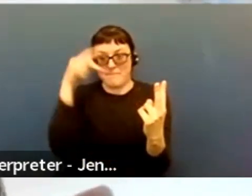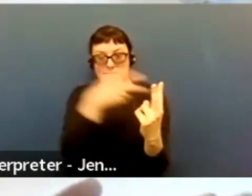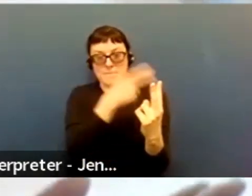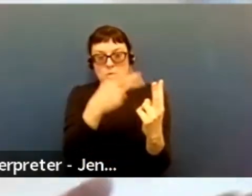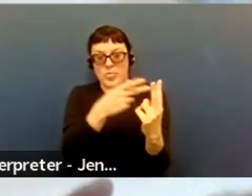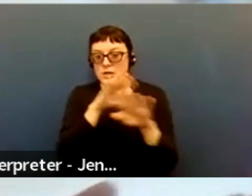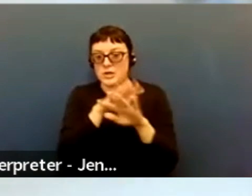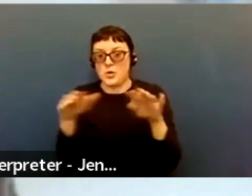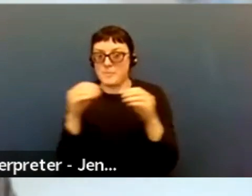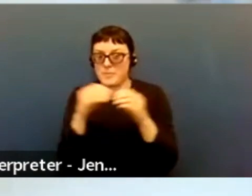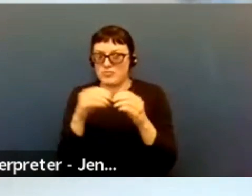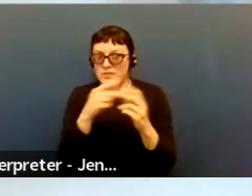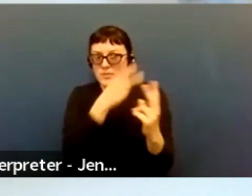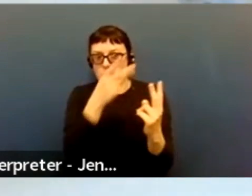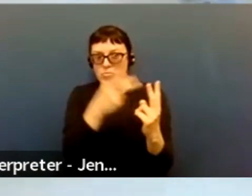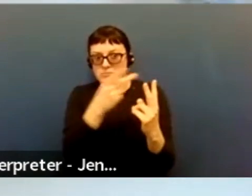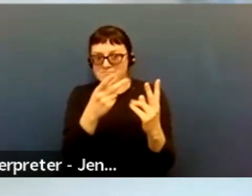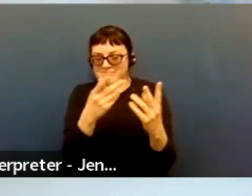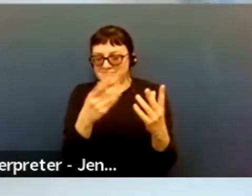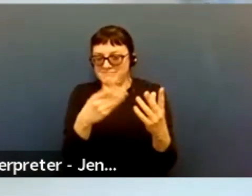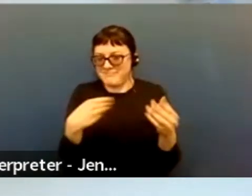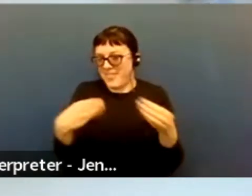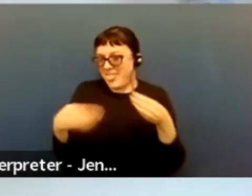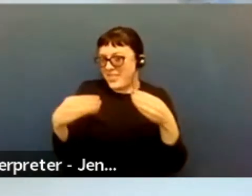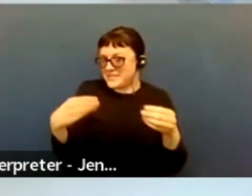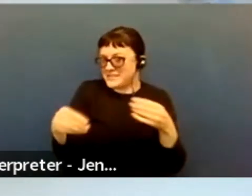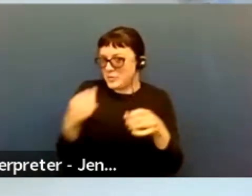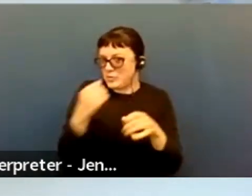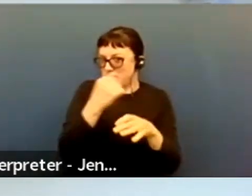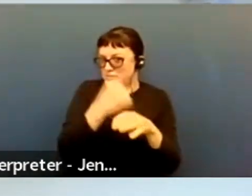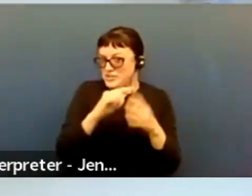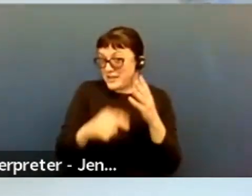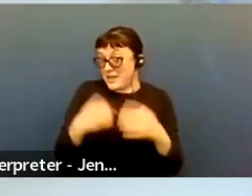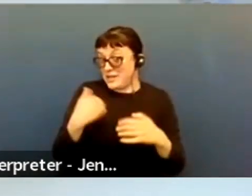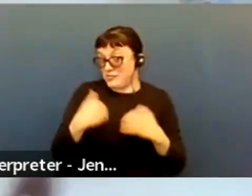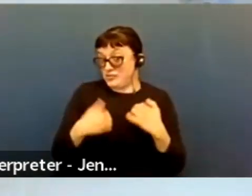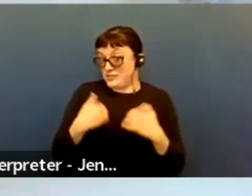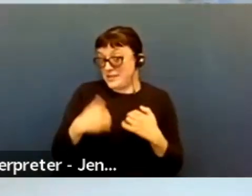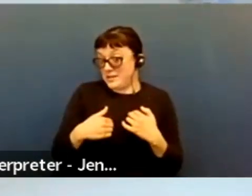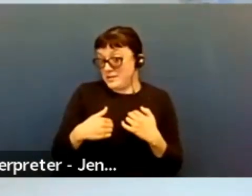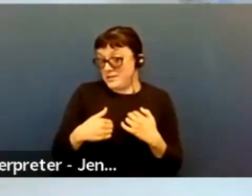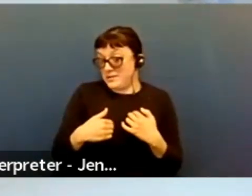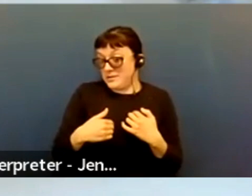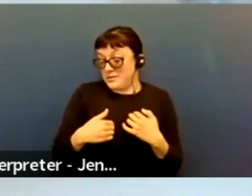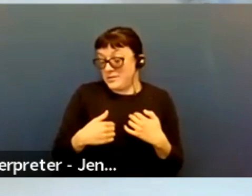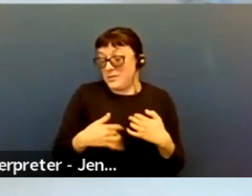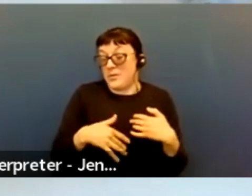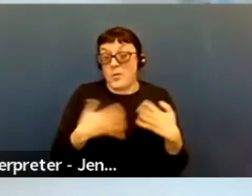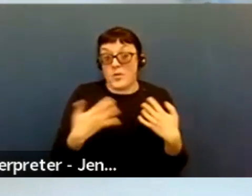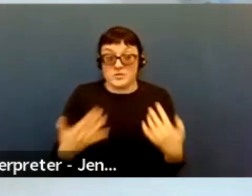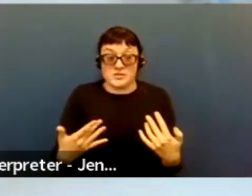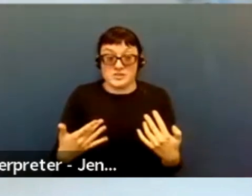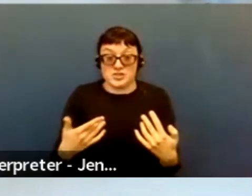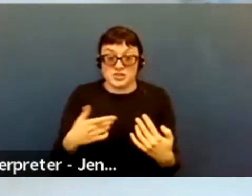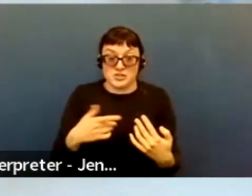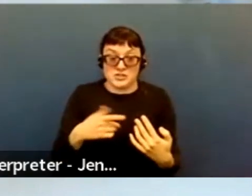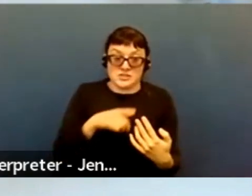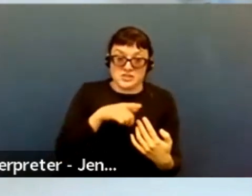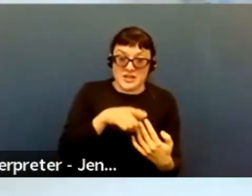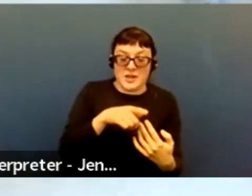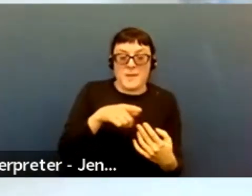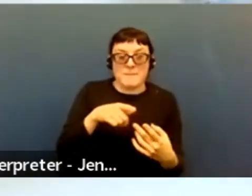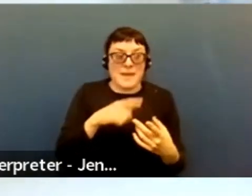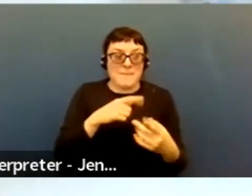if you play them as two non-binary people who are playing with that, then that becomes an interesting thing.